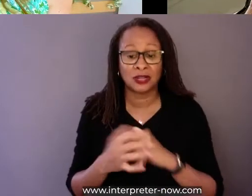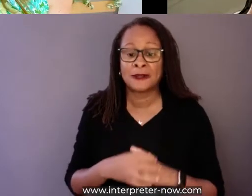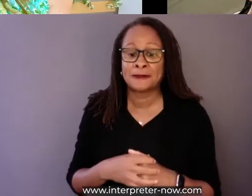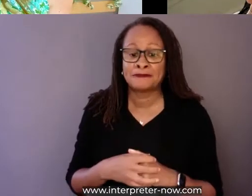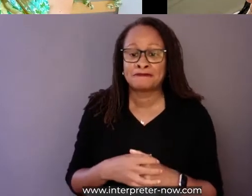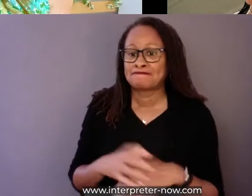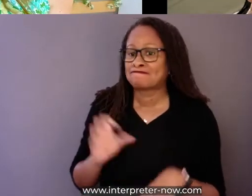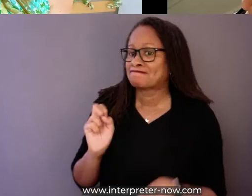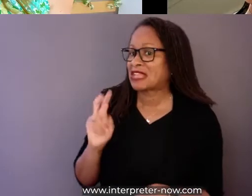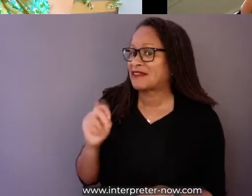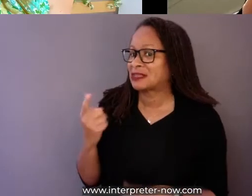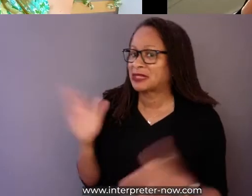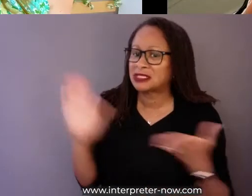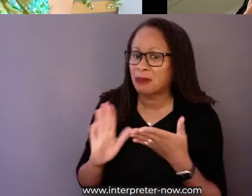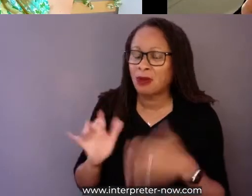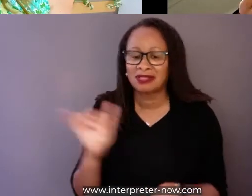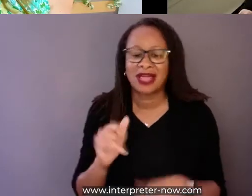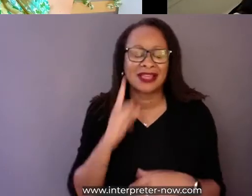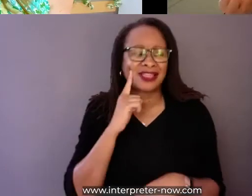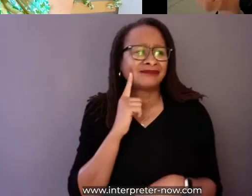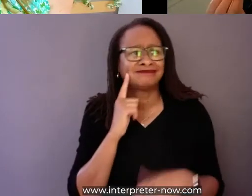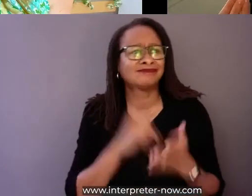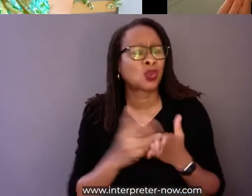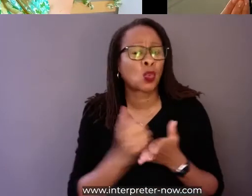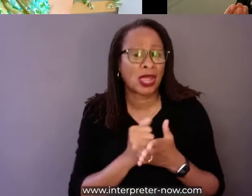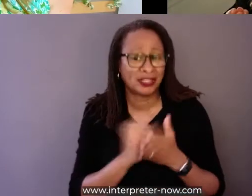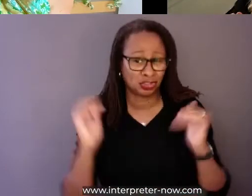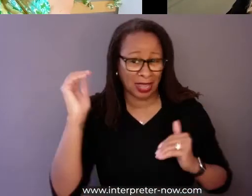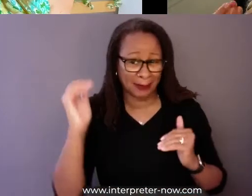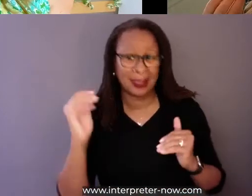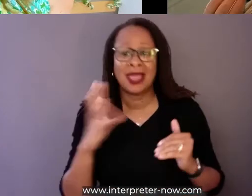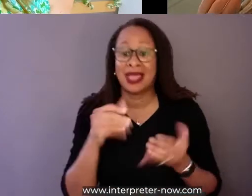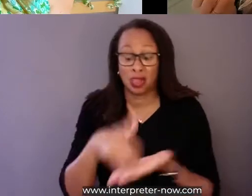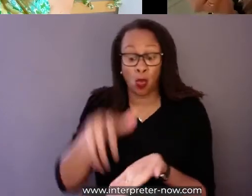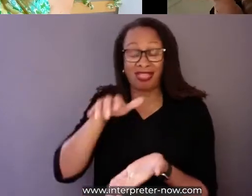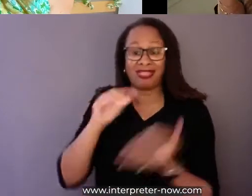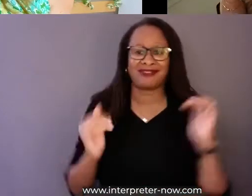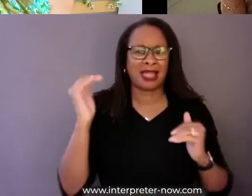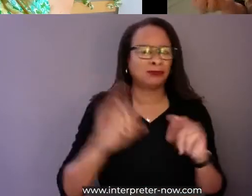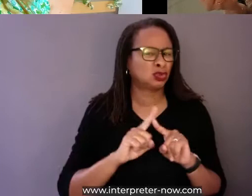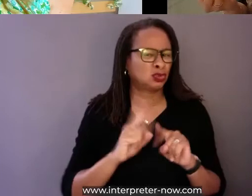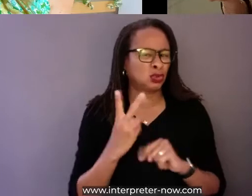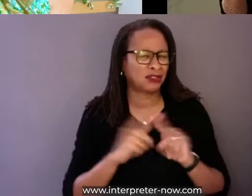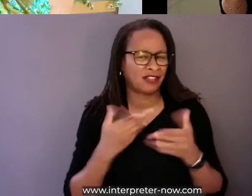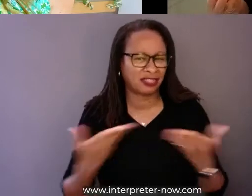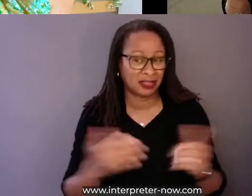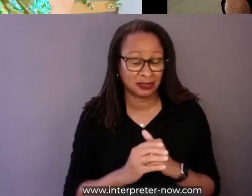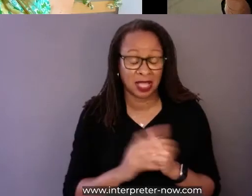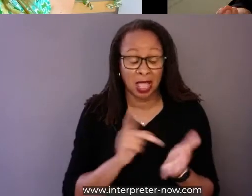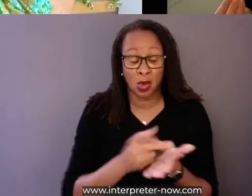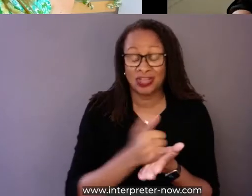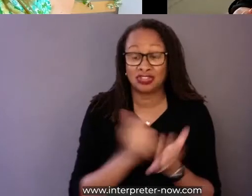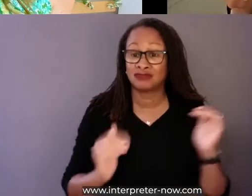even something as small as, let's start with the wage gap, because there's a difference between the wage gap and the wealth gap. And the wage gap is our